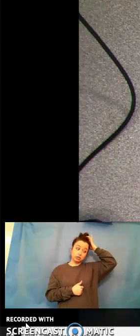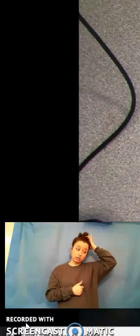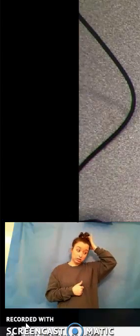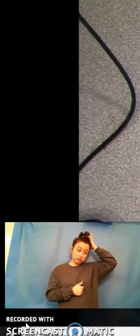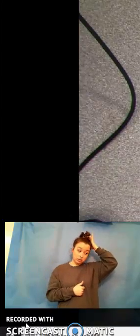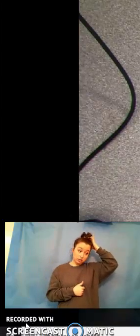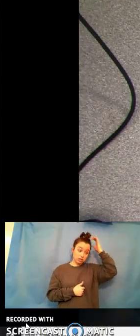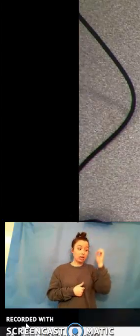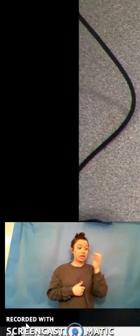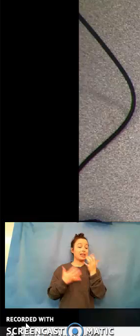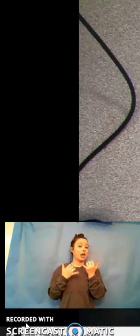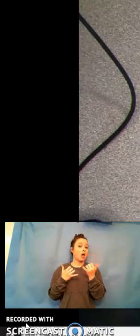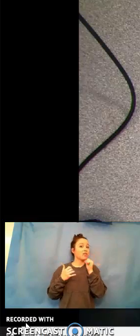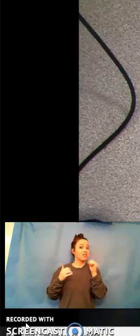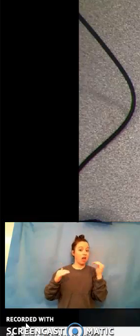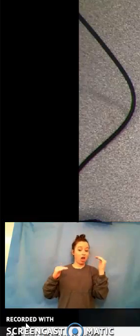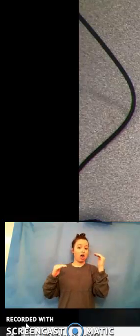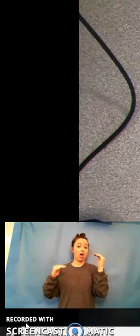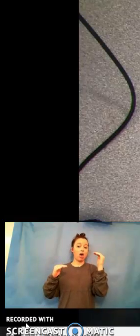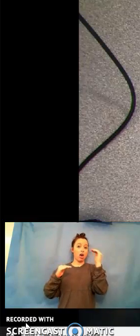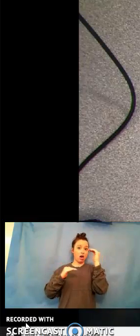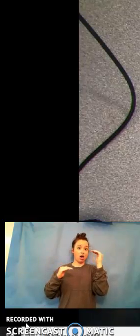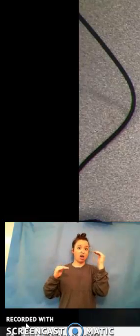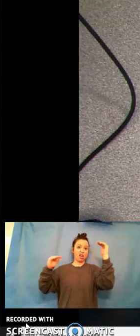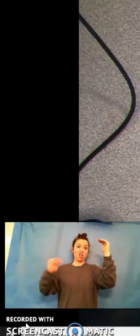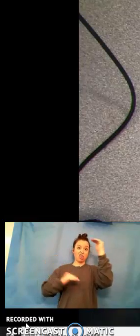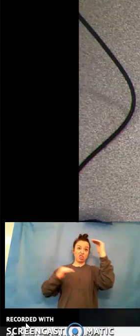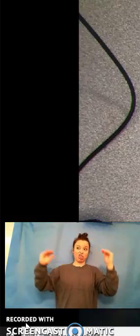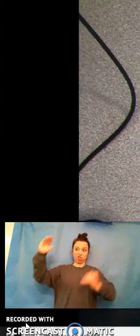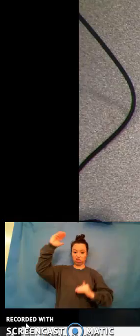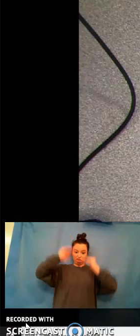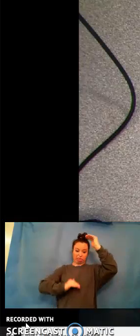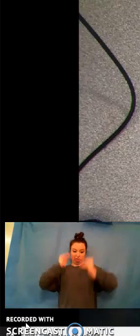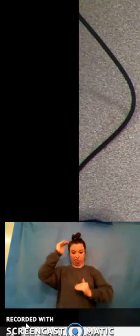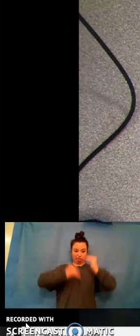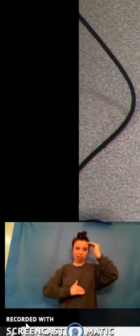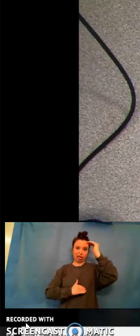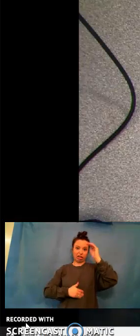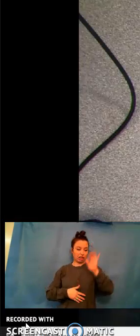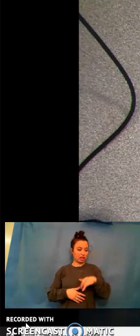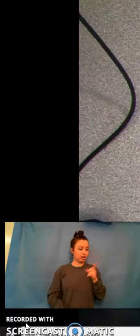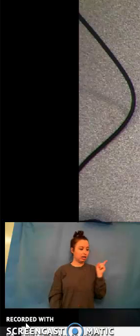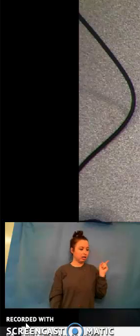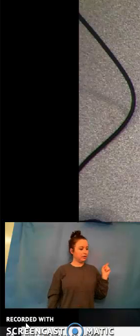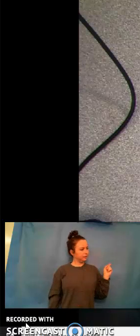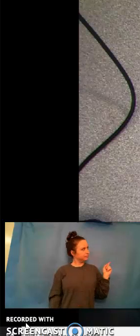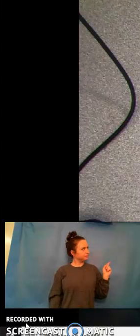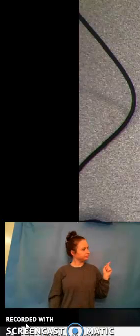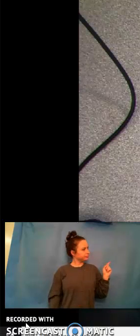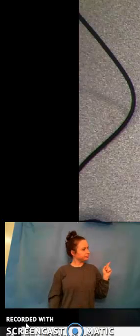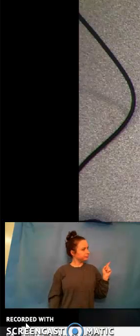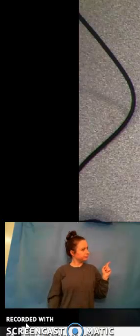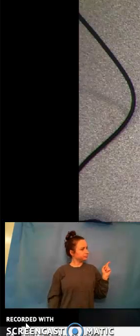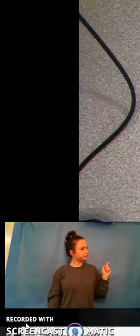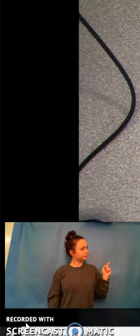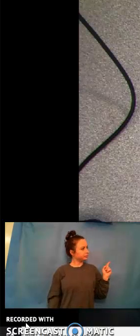Remember, we talked about unequal means that they are not equal. So what if I had a square